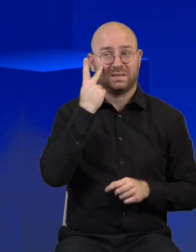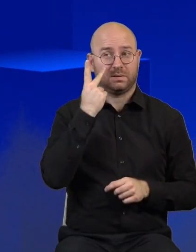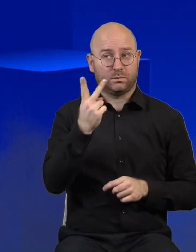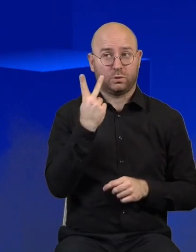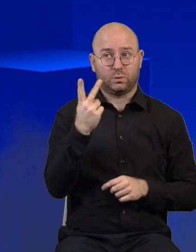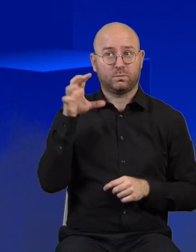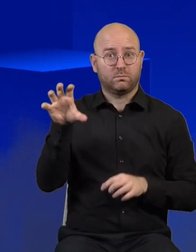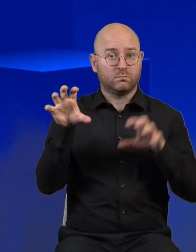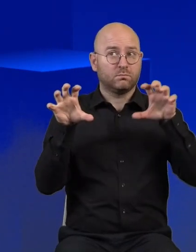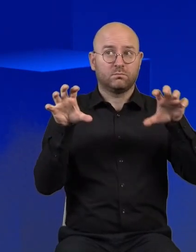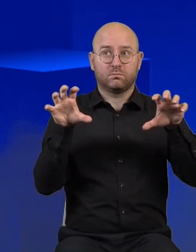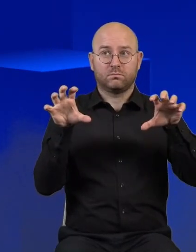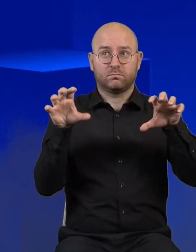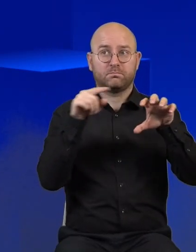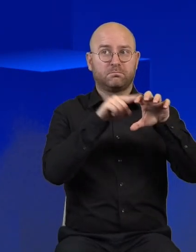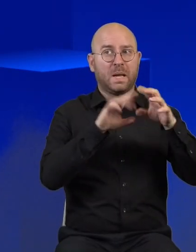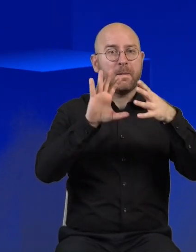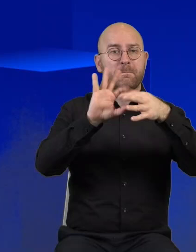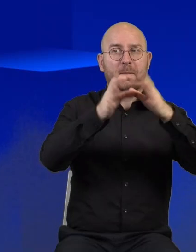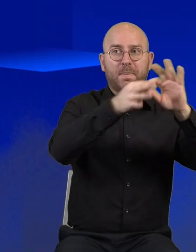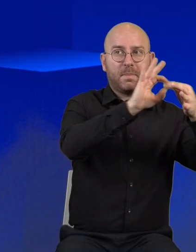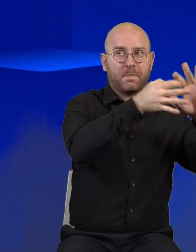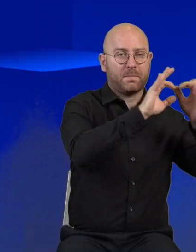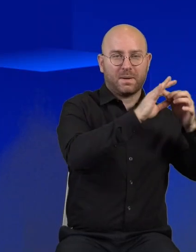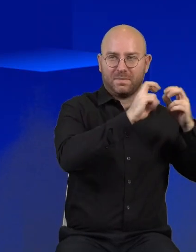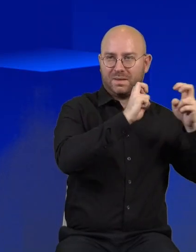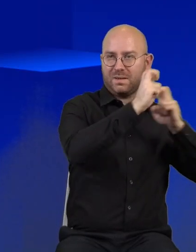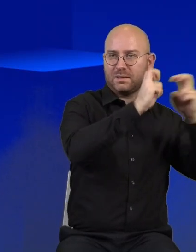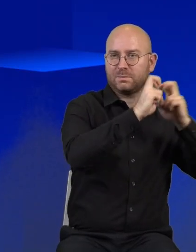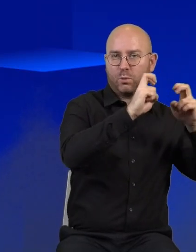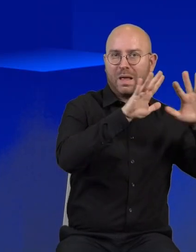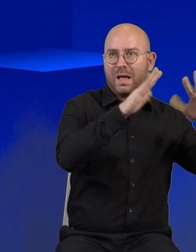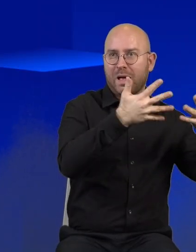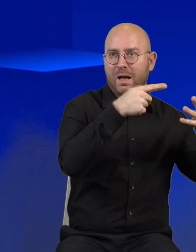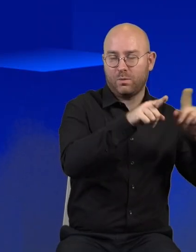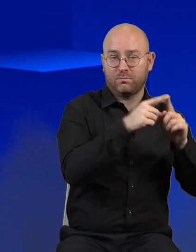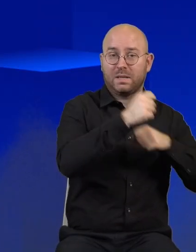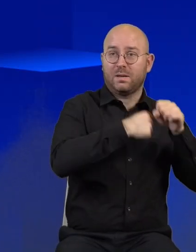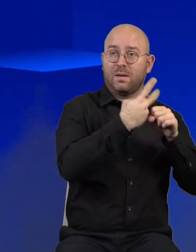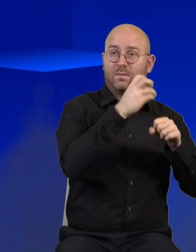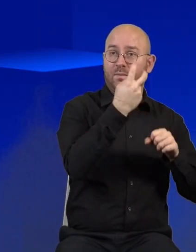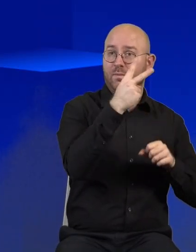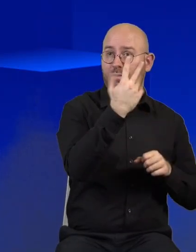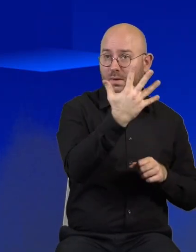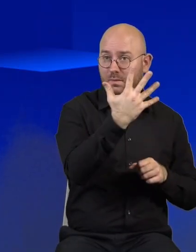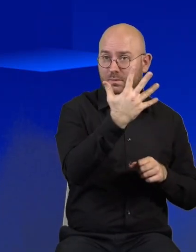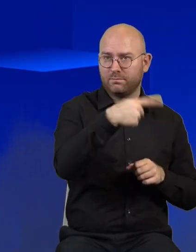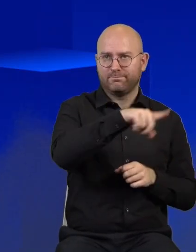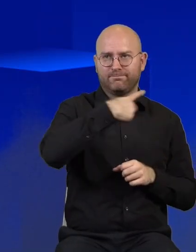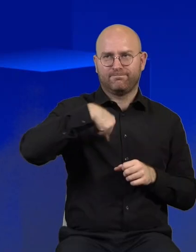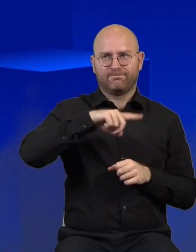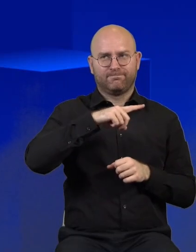now in 2025 is about the density of roads, that road networks